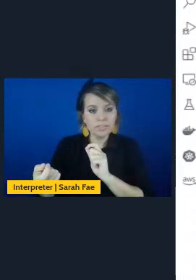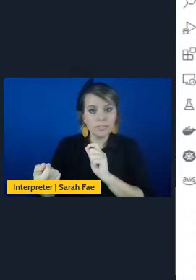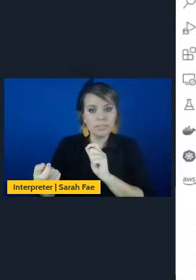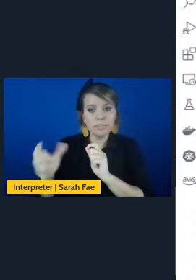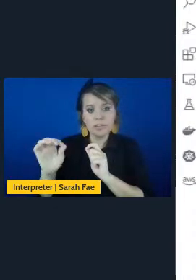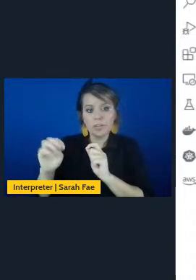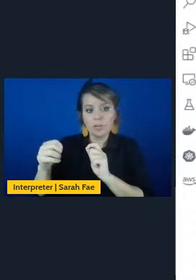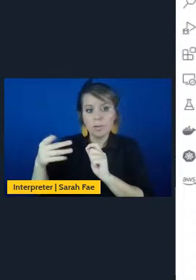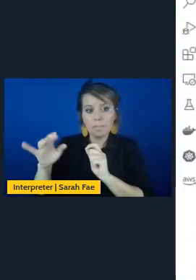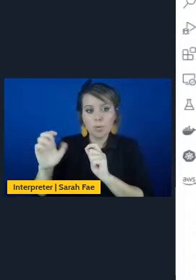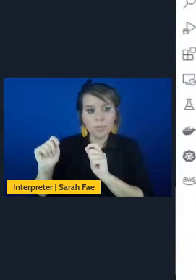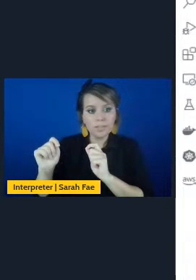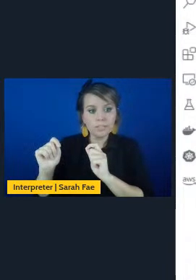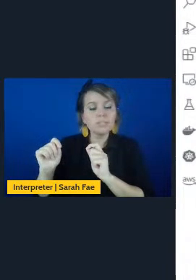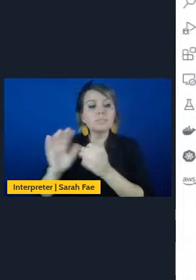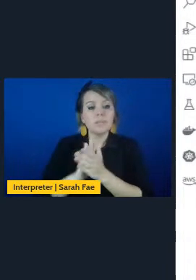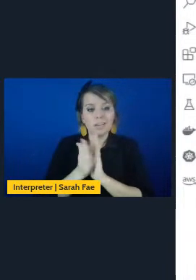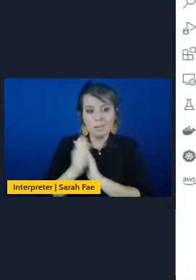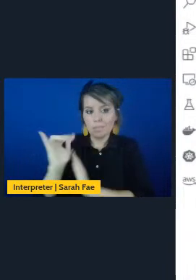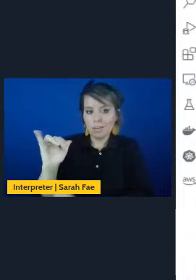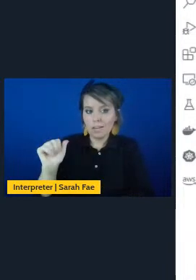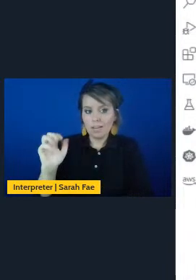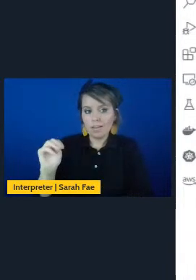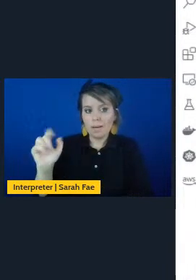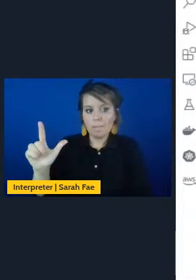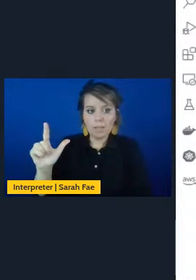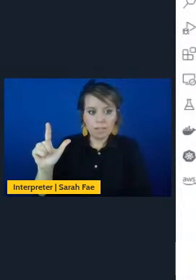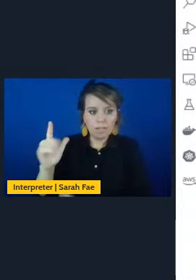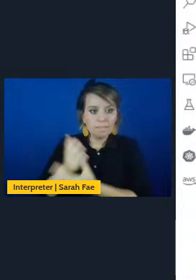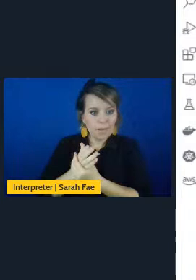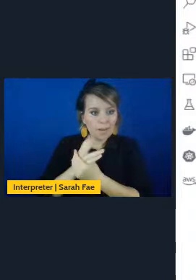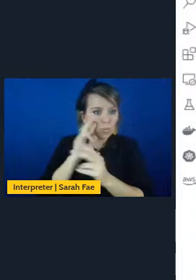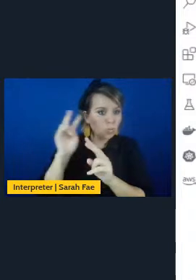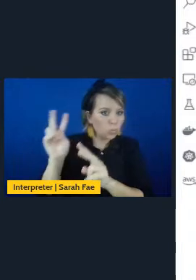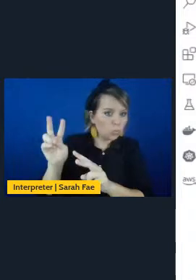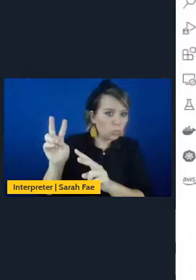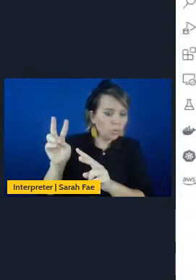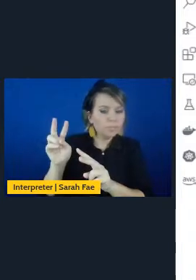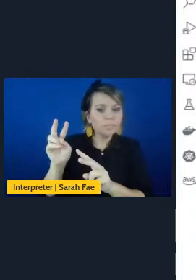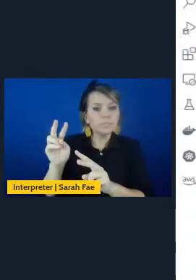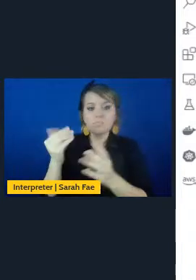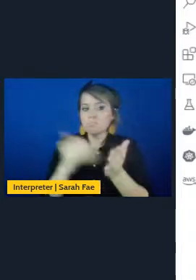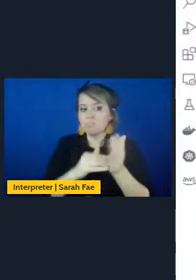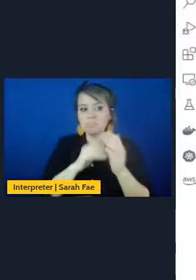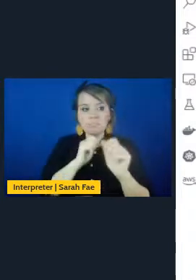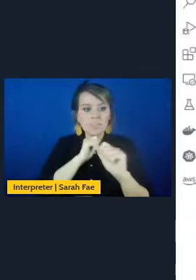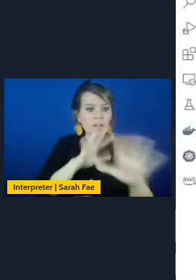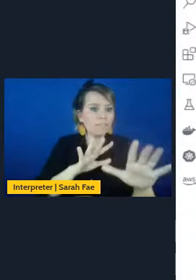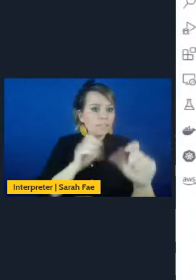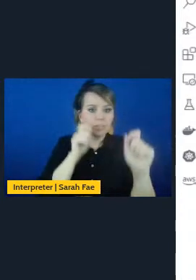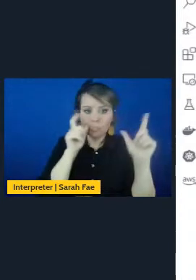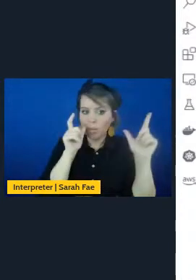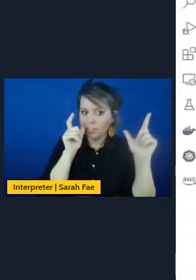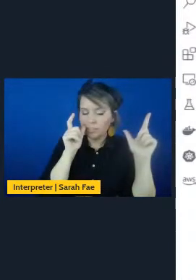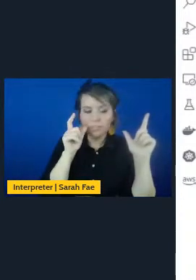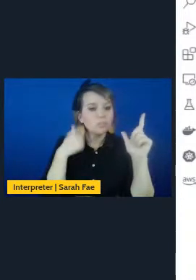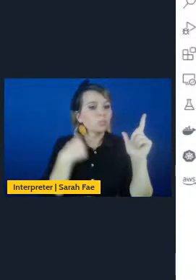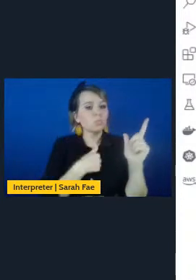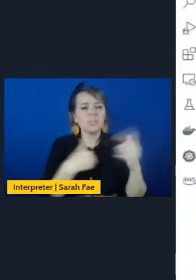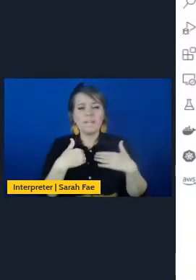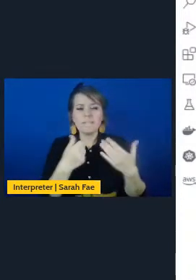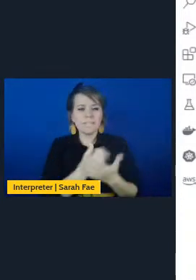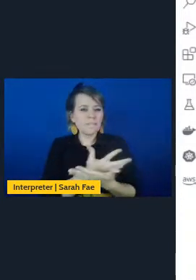components into YAML files. Now let's take a look at that. And again, nothing surprising here. So we have everything which